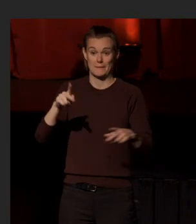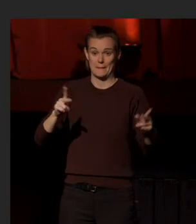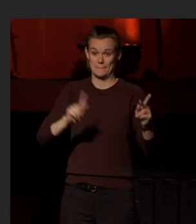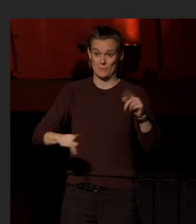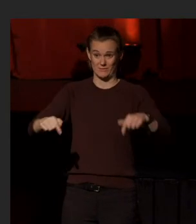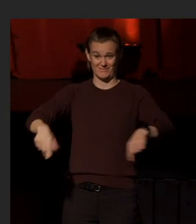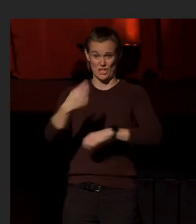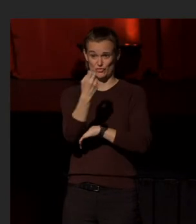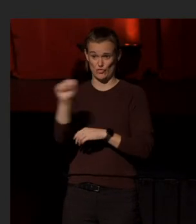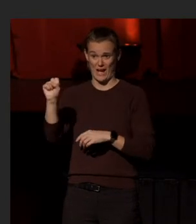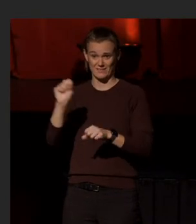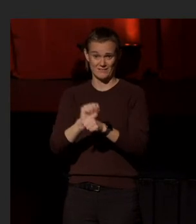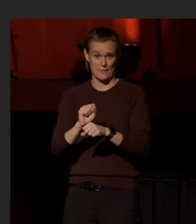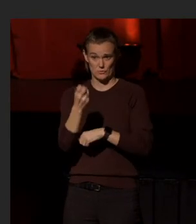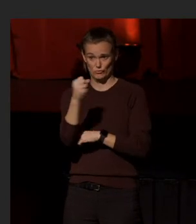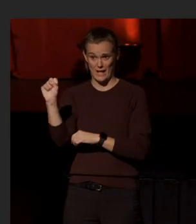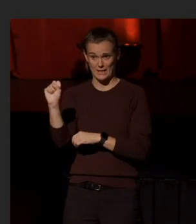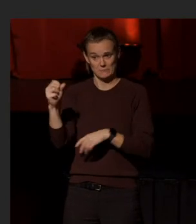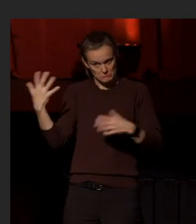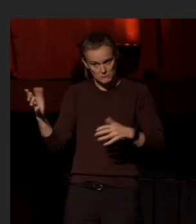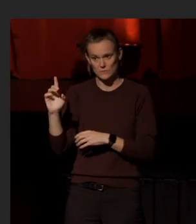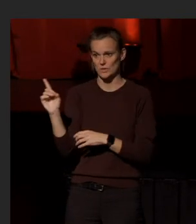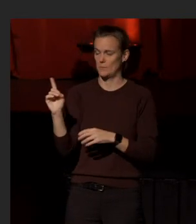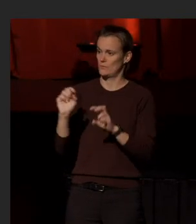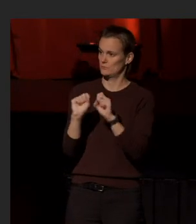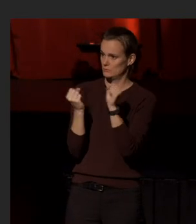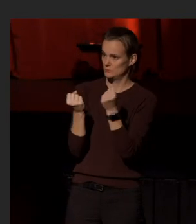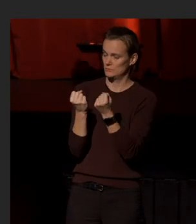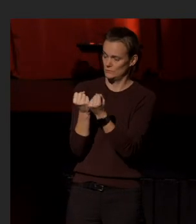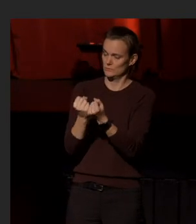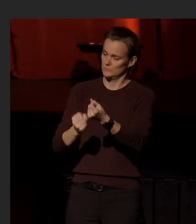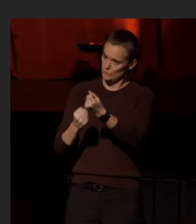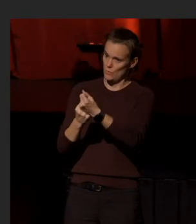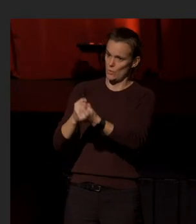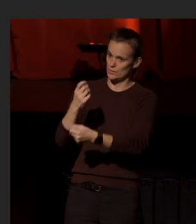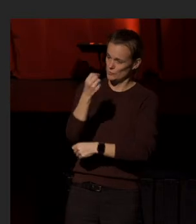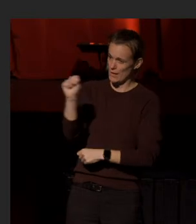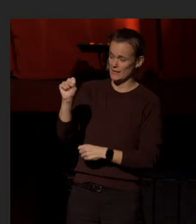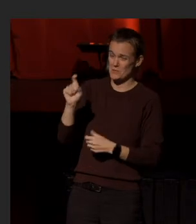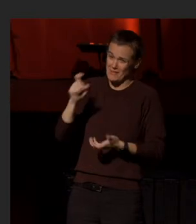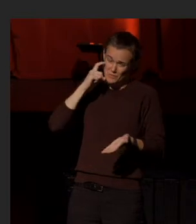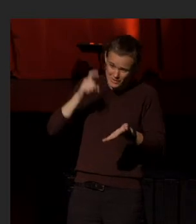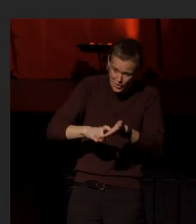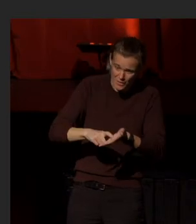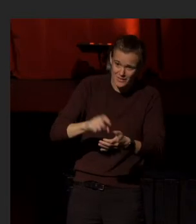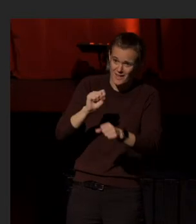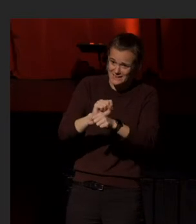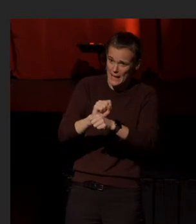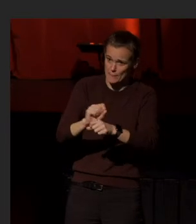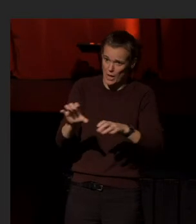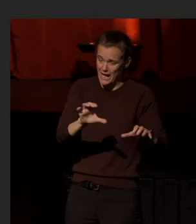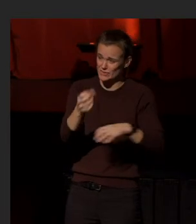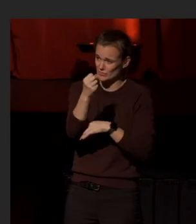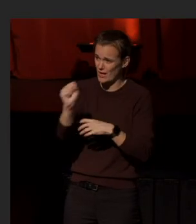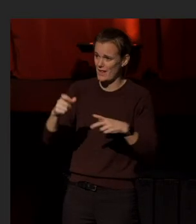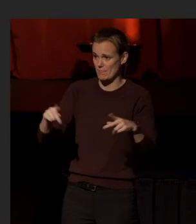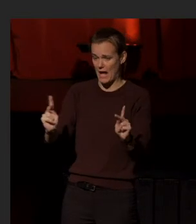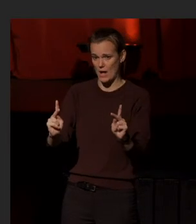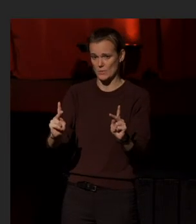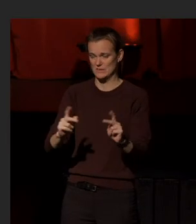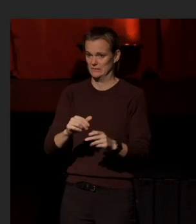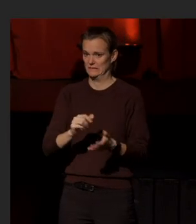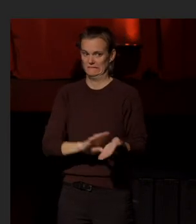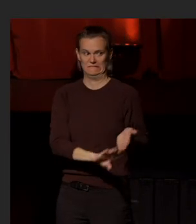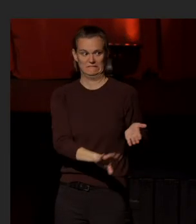That is something that we support in a democratic society. And it's important, I think, to acknowledge that and to celebrate it rather than seeing it as